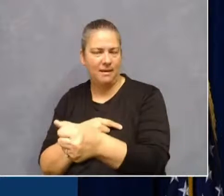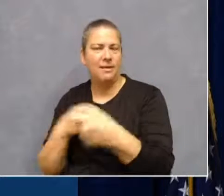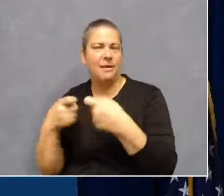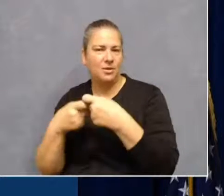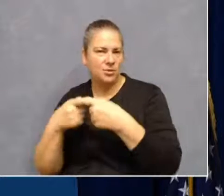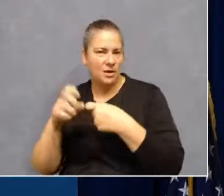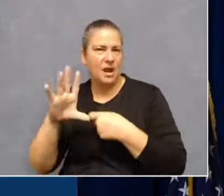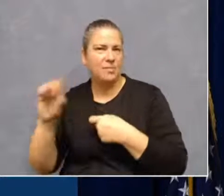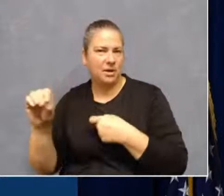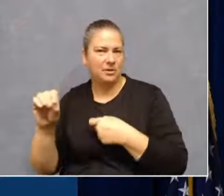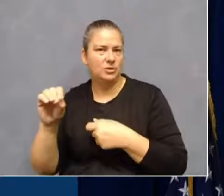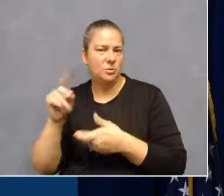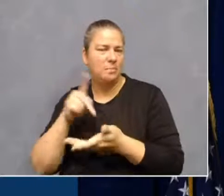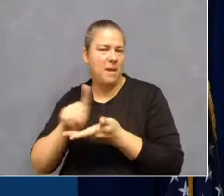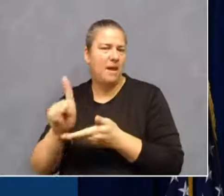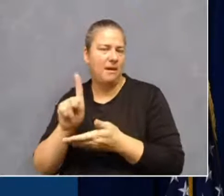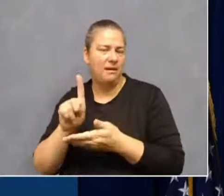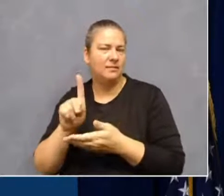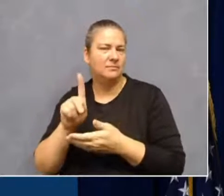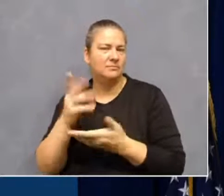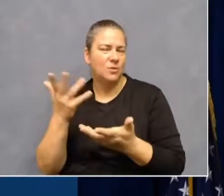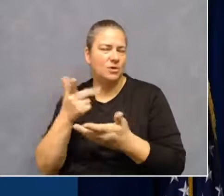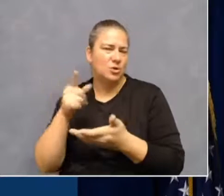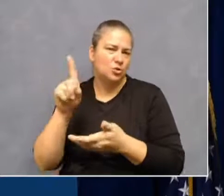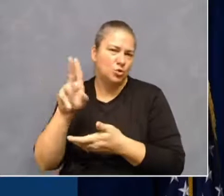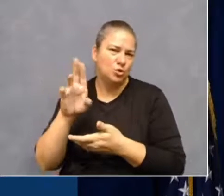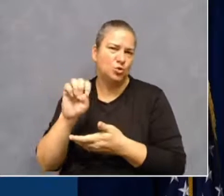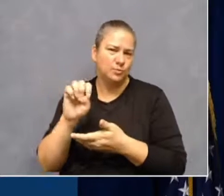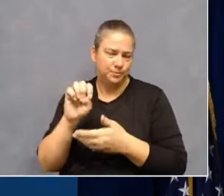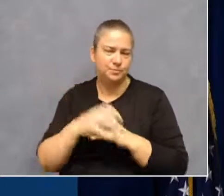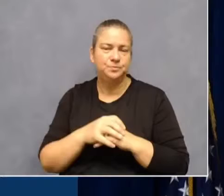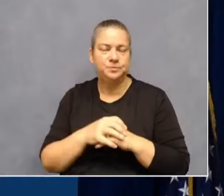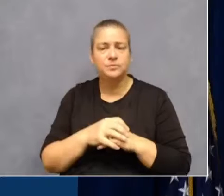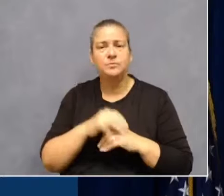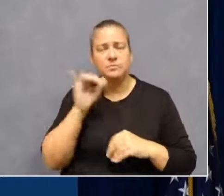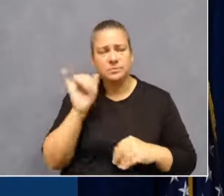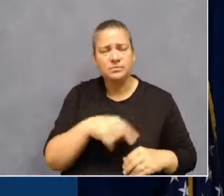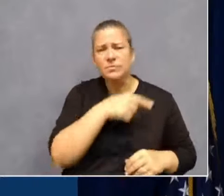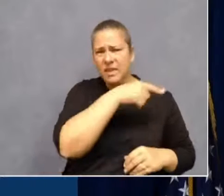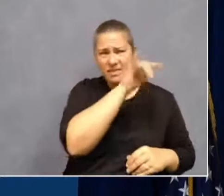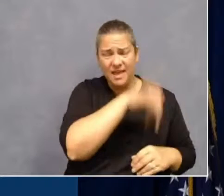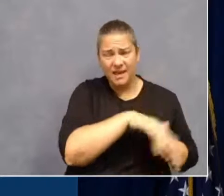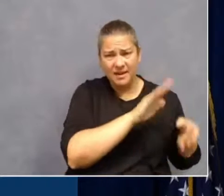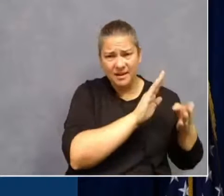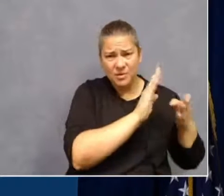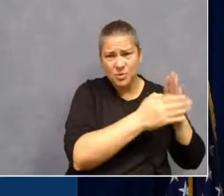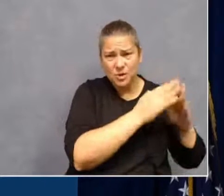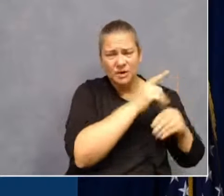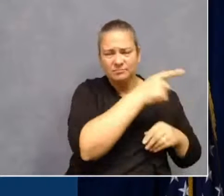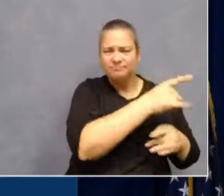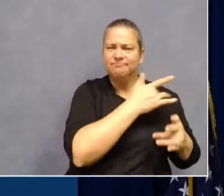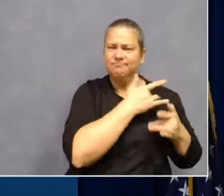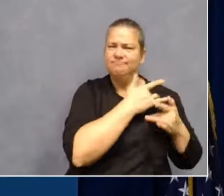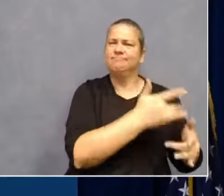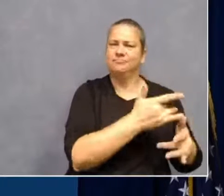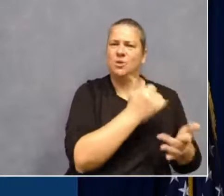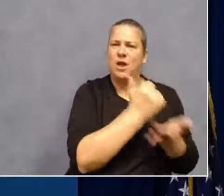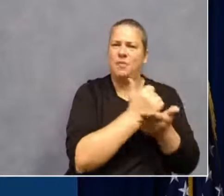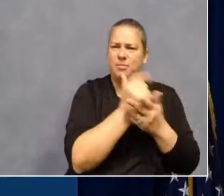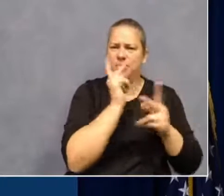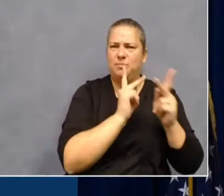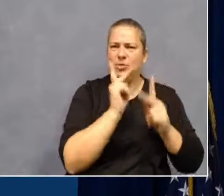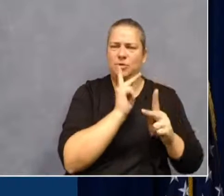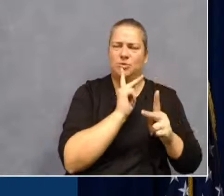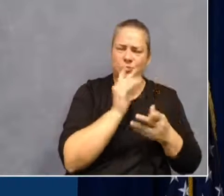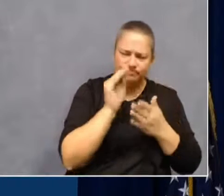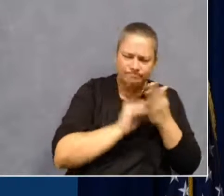Action administers the LIHEAP program and is accustomed to assisting folks that need this type of help. While it's a difficult time for many